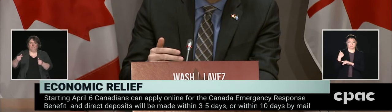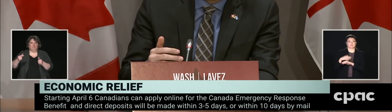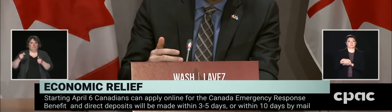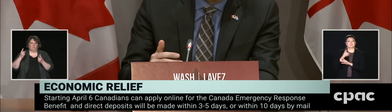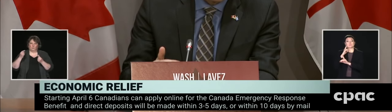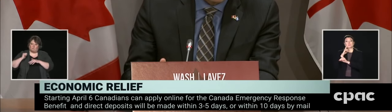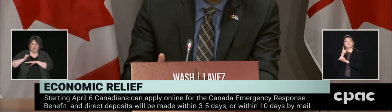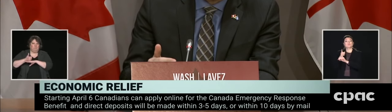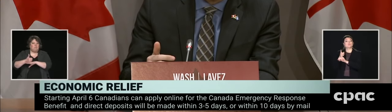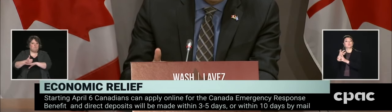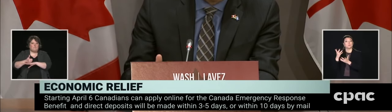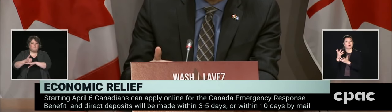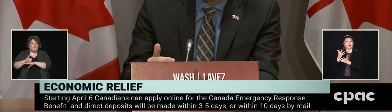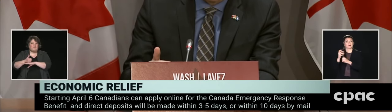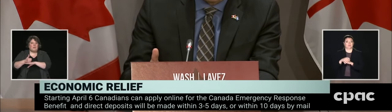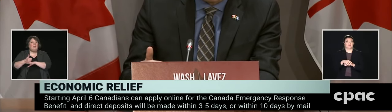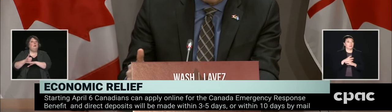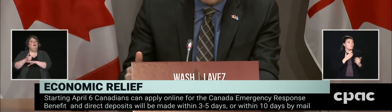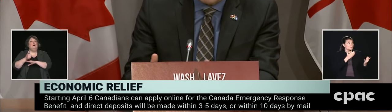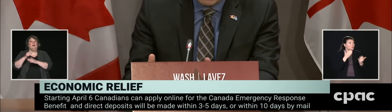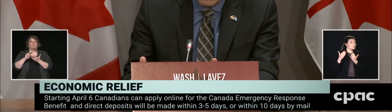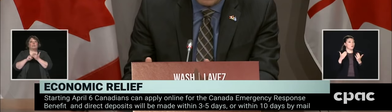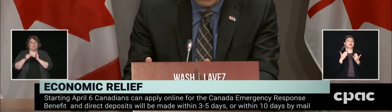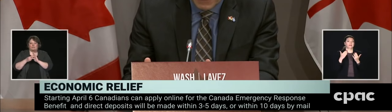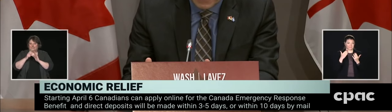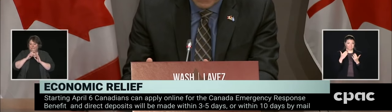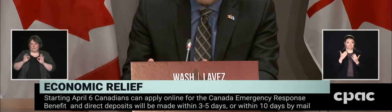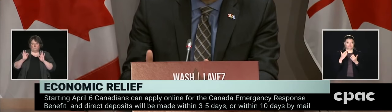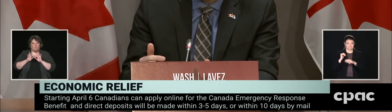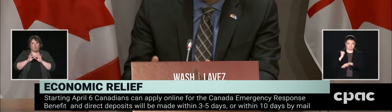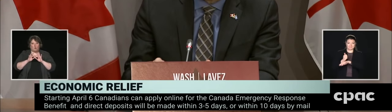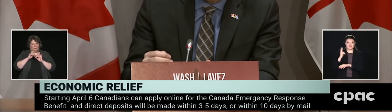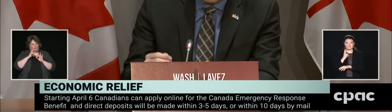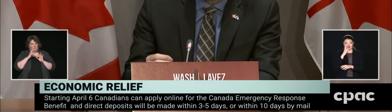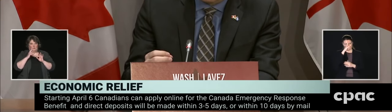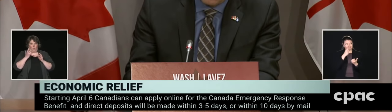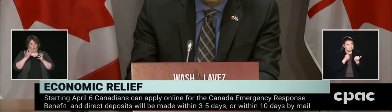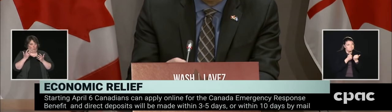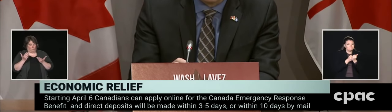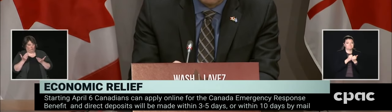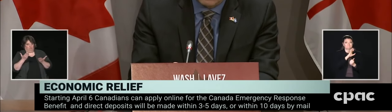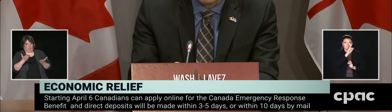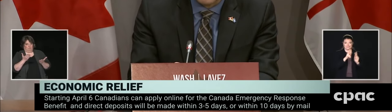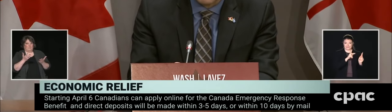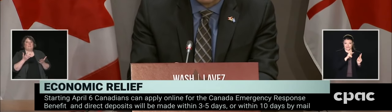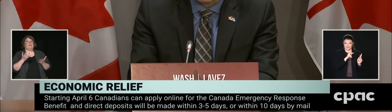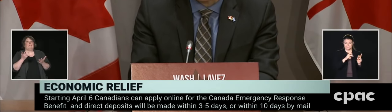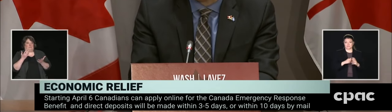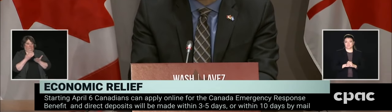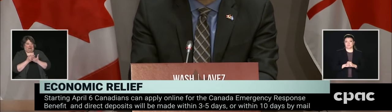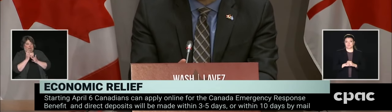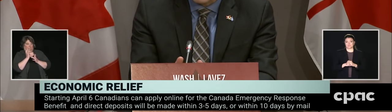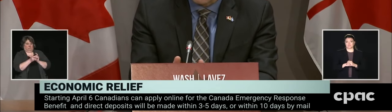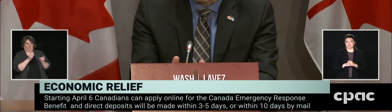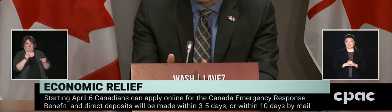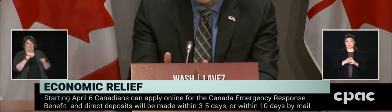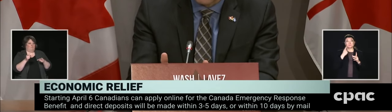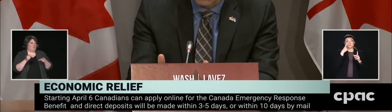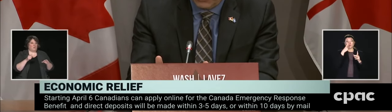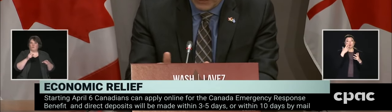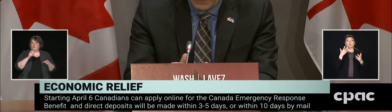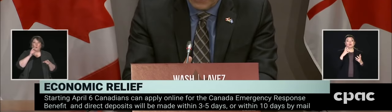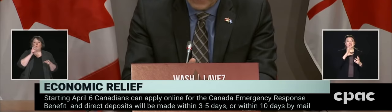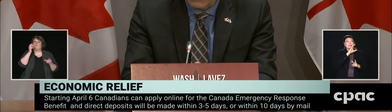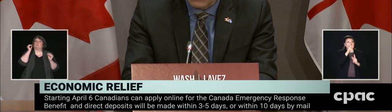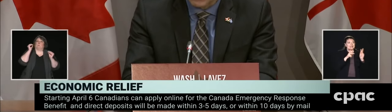secure the ability of people to make ends meet for those that had no income whatsoever. Now, we are moving